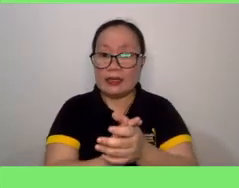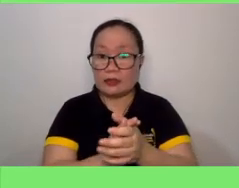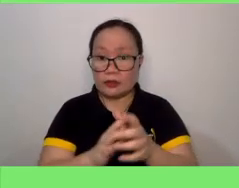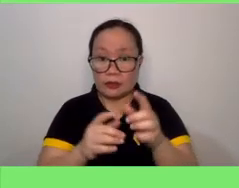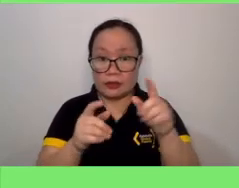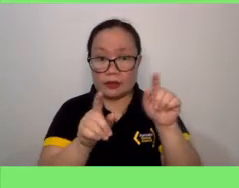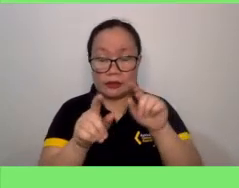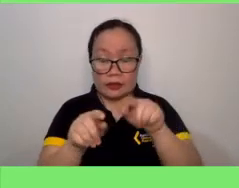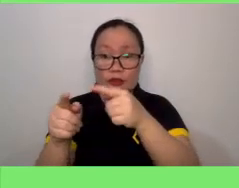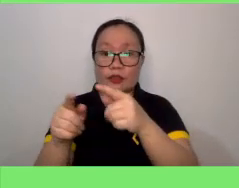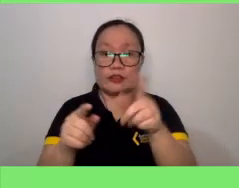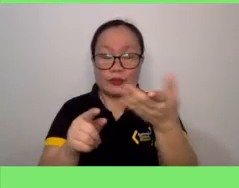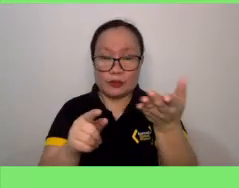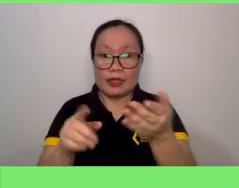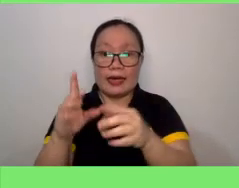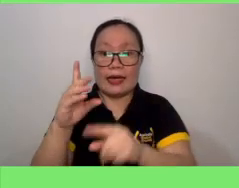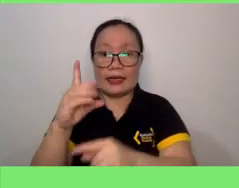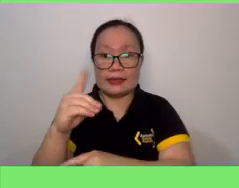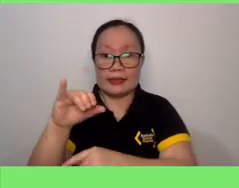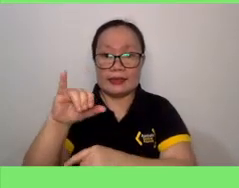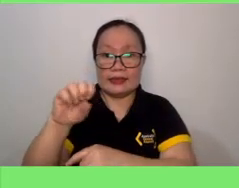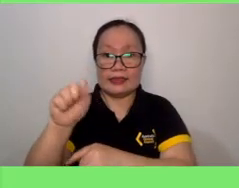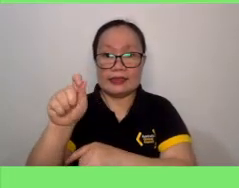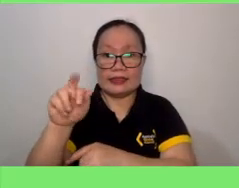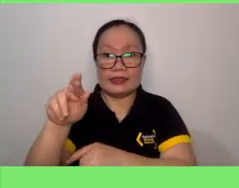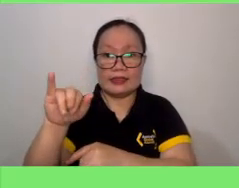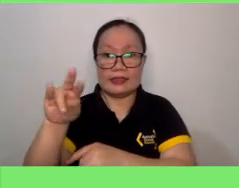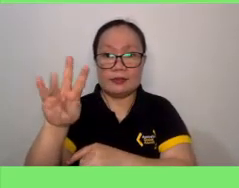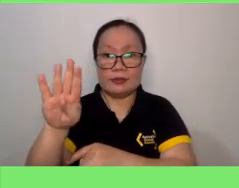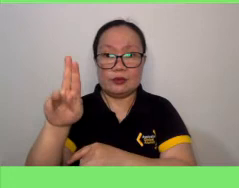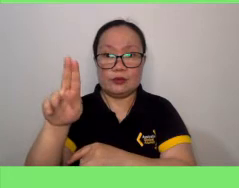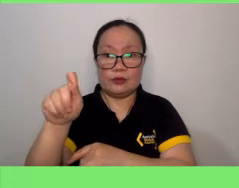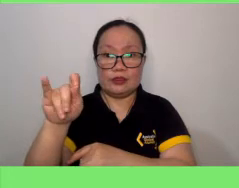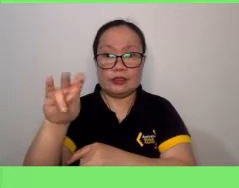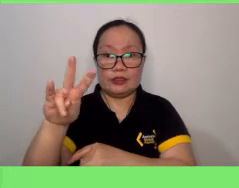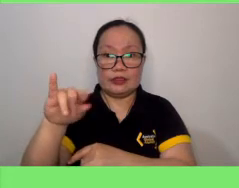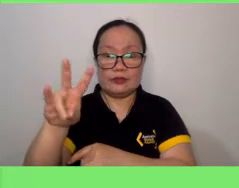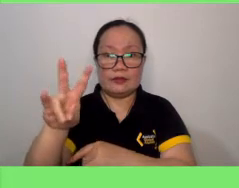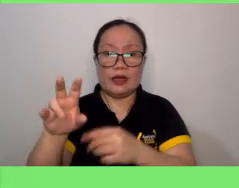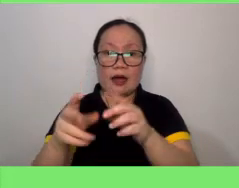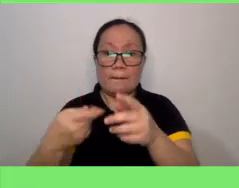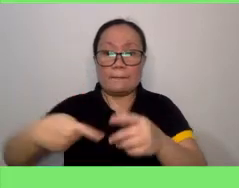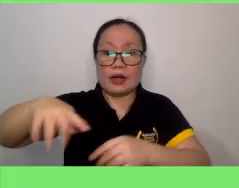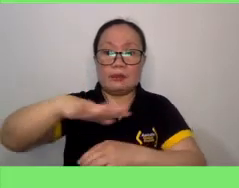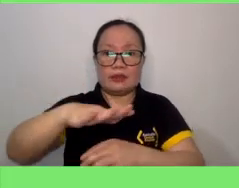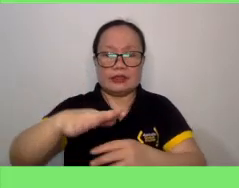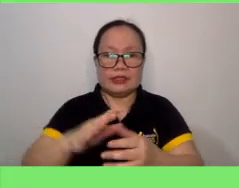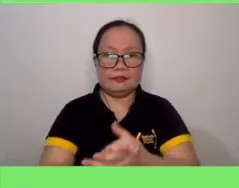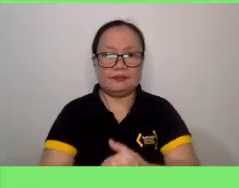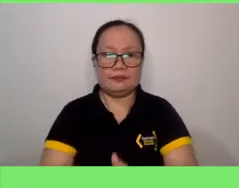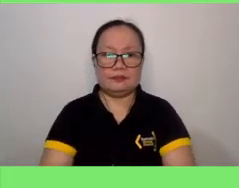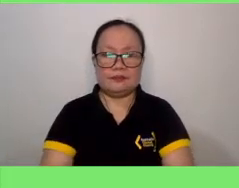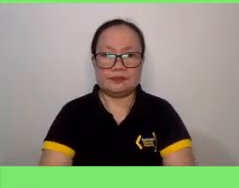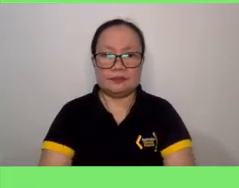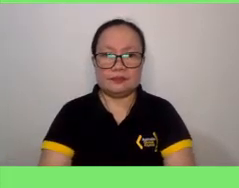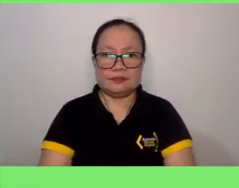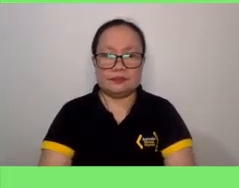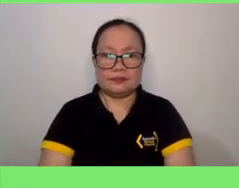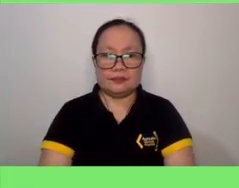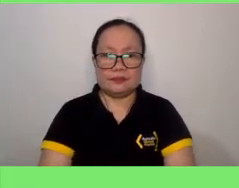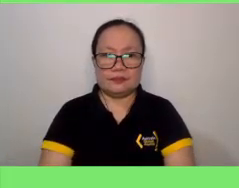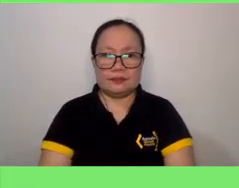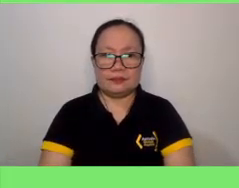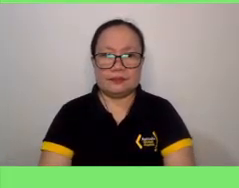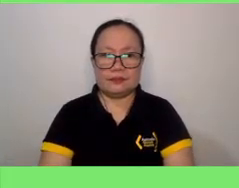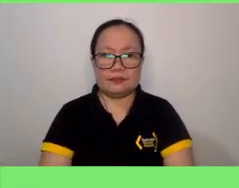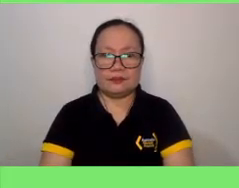get the same answer. Okay? So, I have here 2x minus 4 times 3x plus 5. So, kapag ganito po,